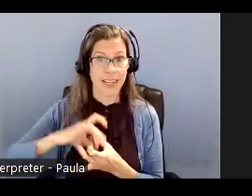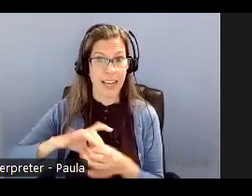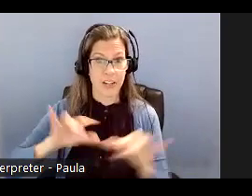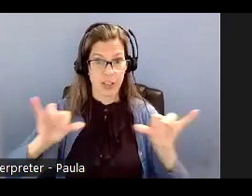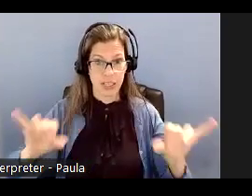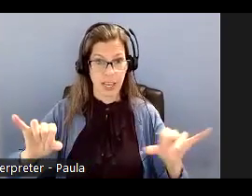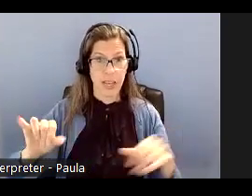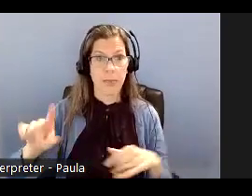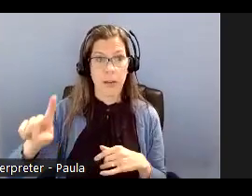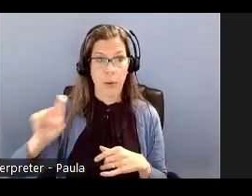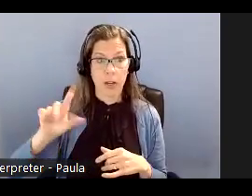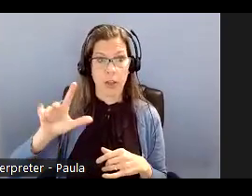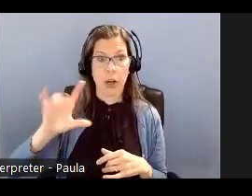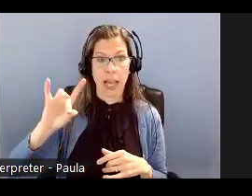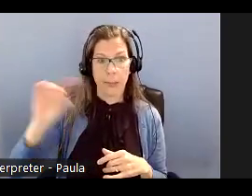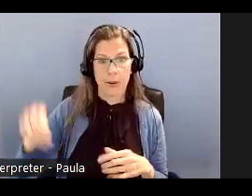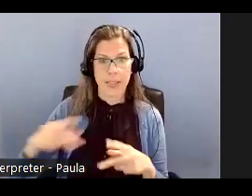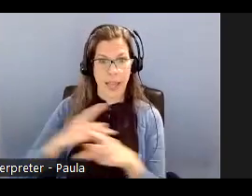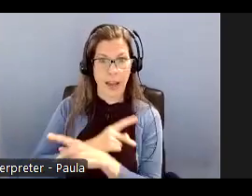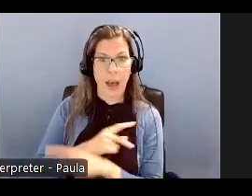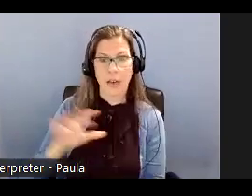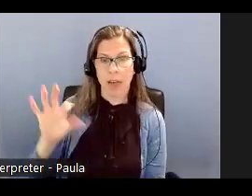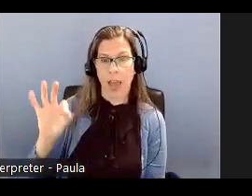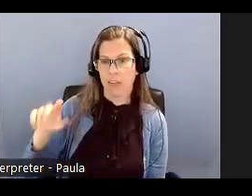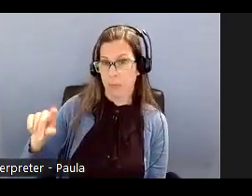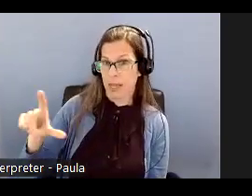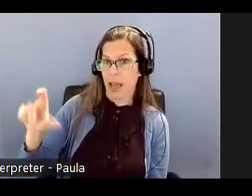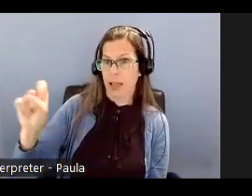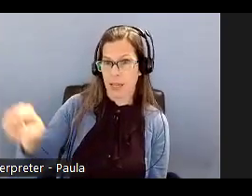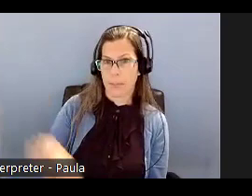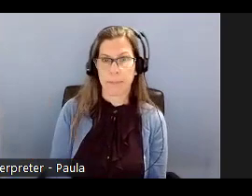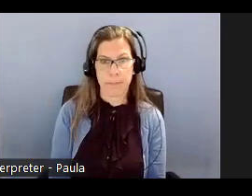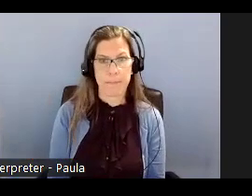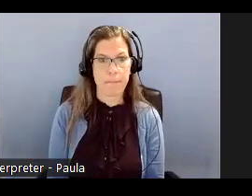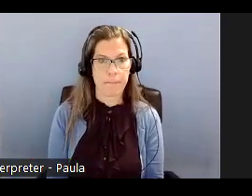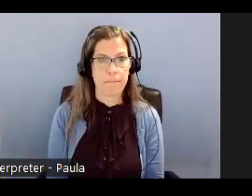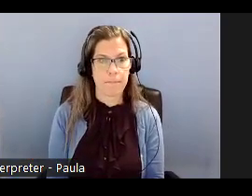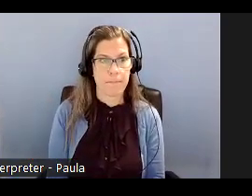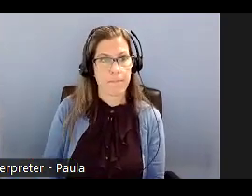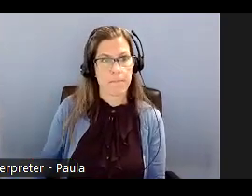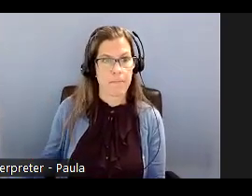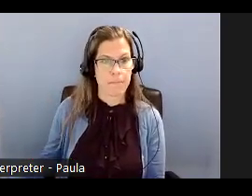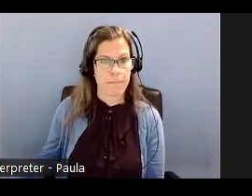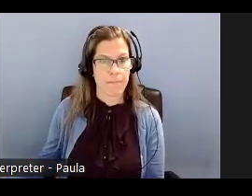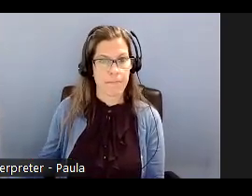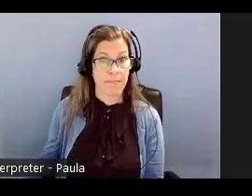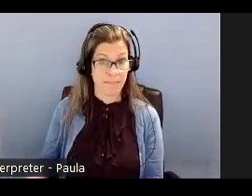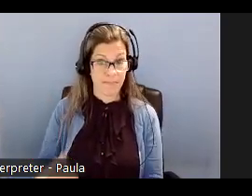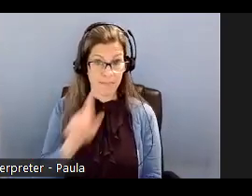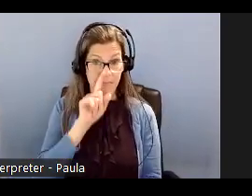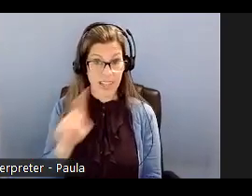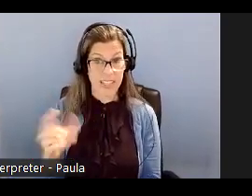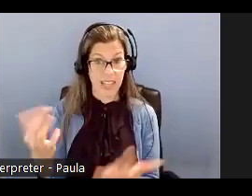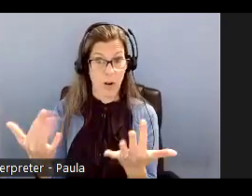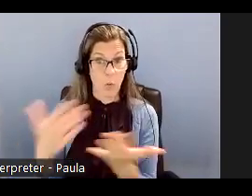138% of the FPL. Okay. Will there be a waiting list